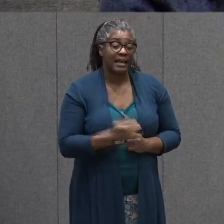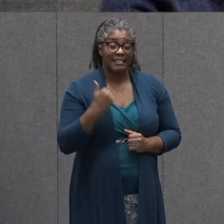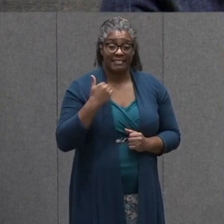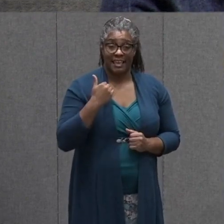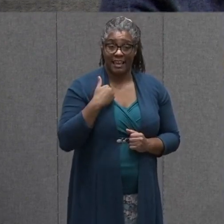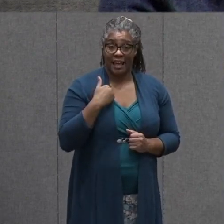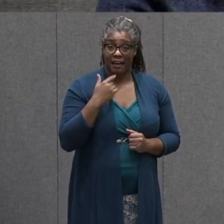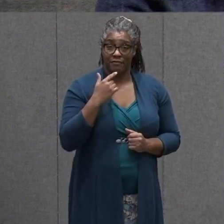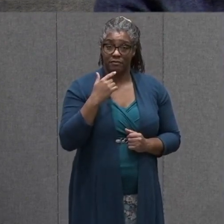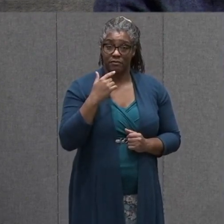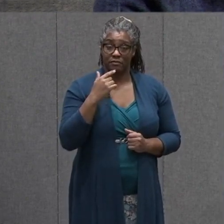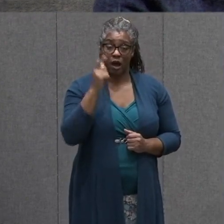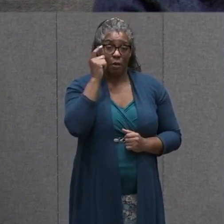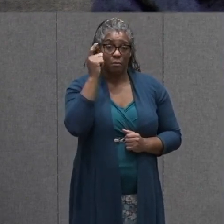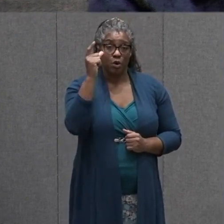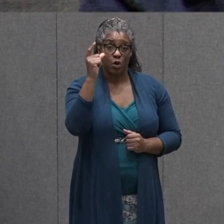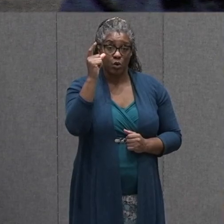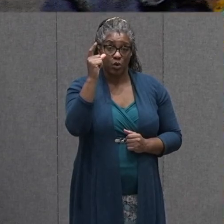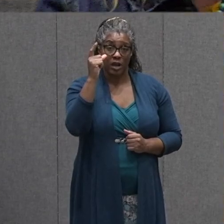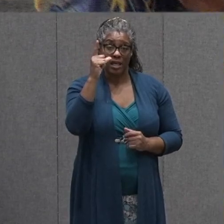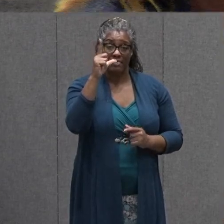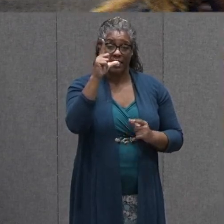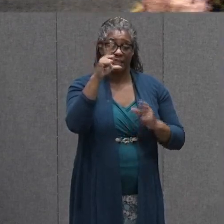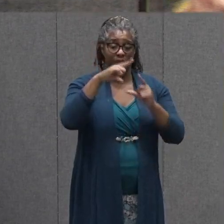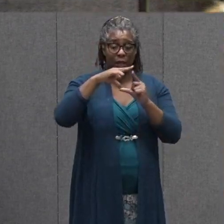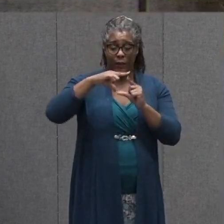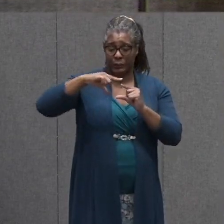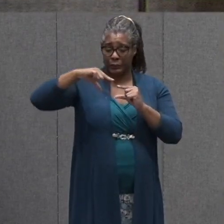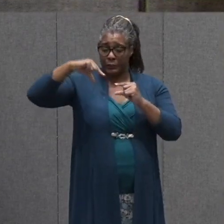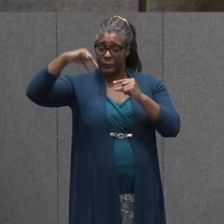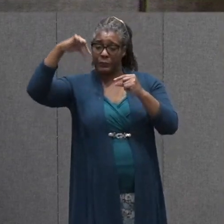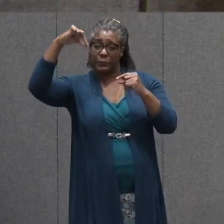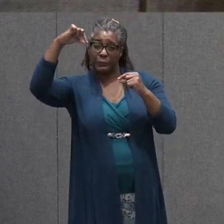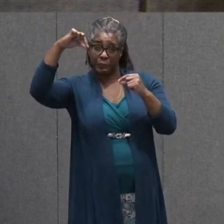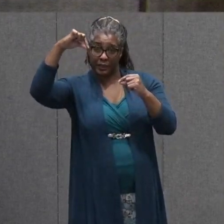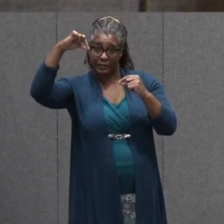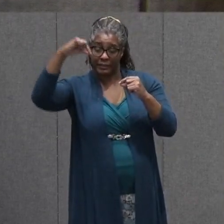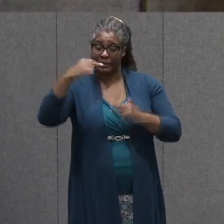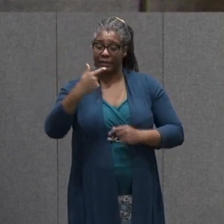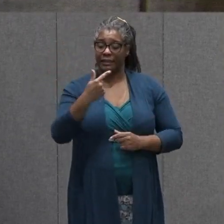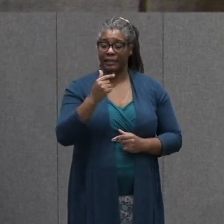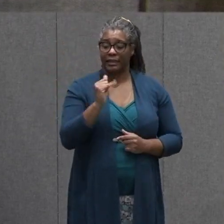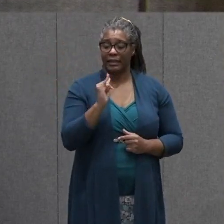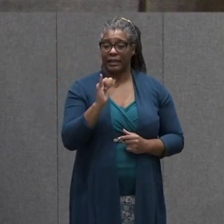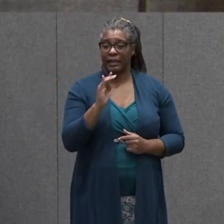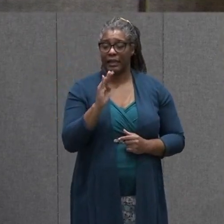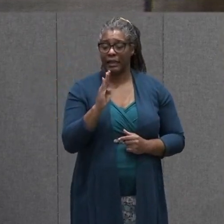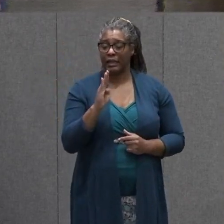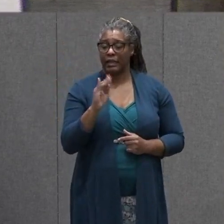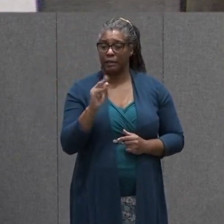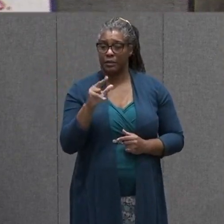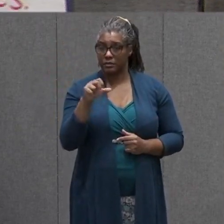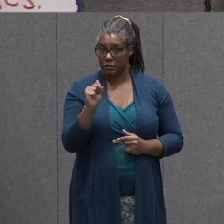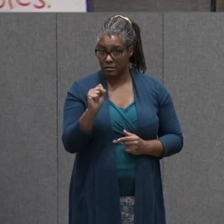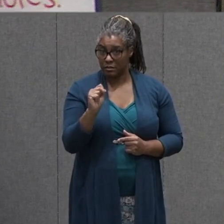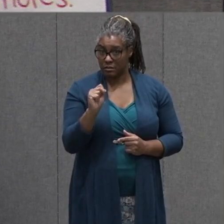enough. And I'm going to take that paper towel. I found an old jar. So I'm going to put that paper towel inside my